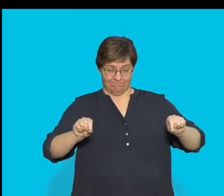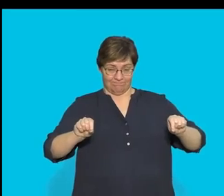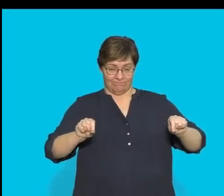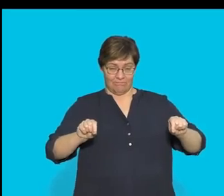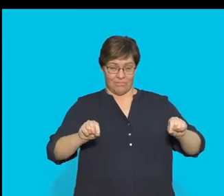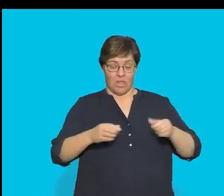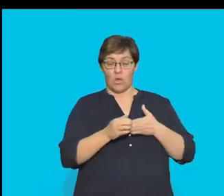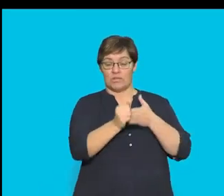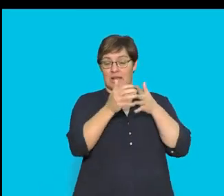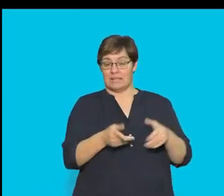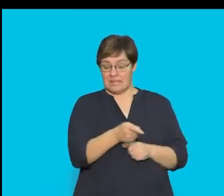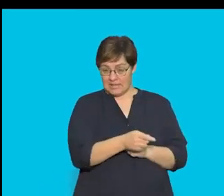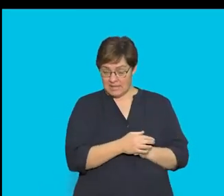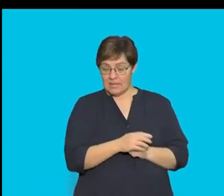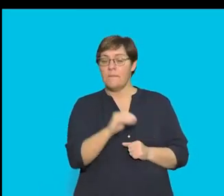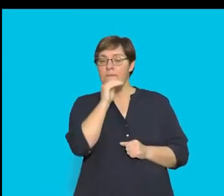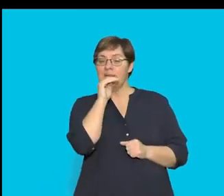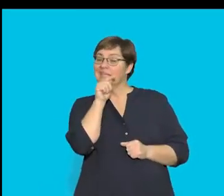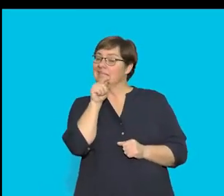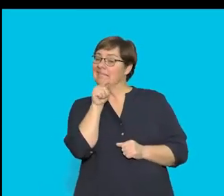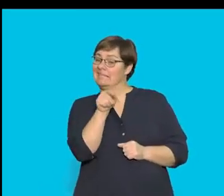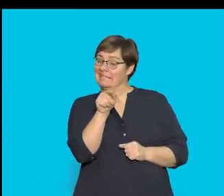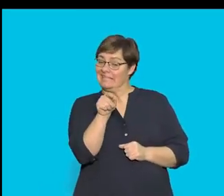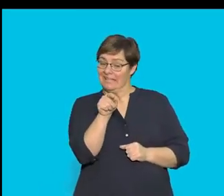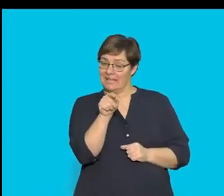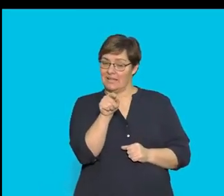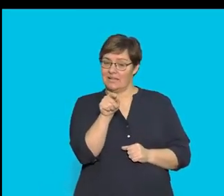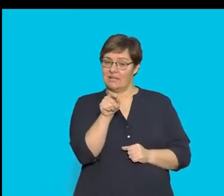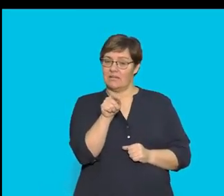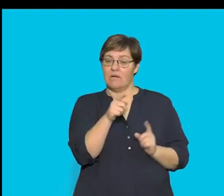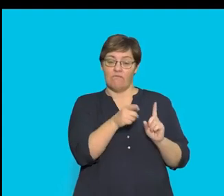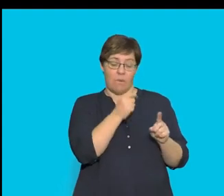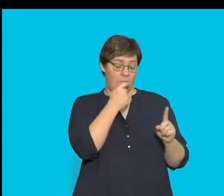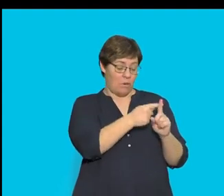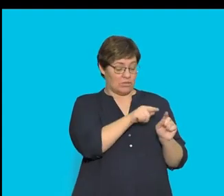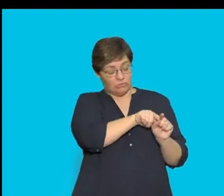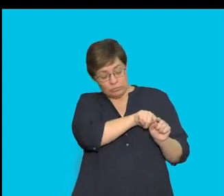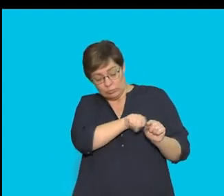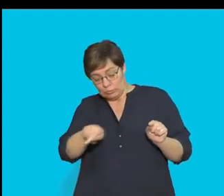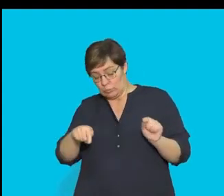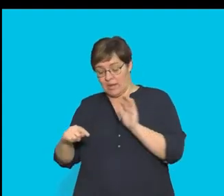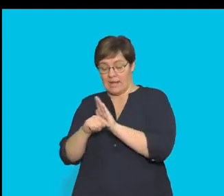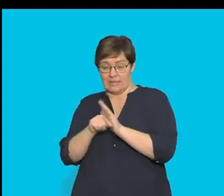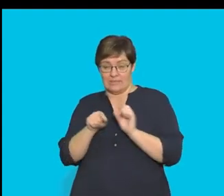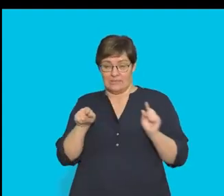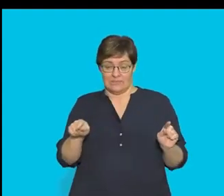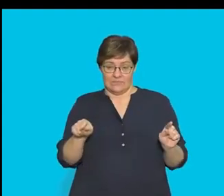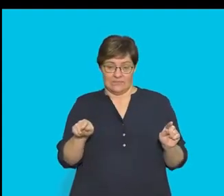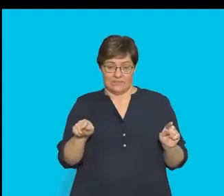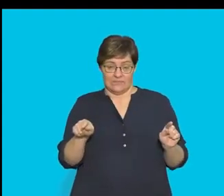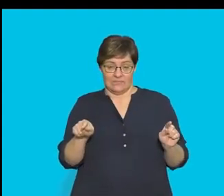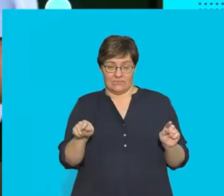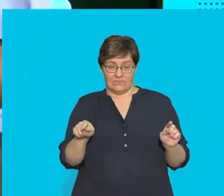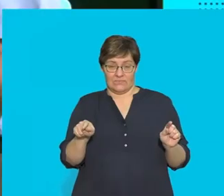we'd recognize is this one. The current direction is from positive to negative. And if we now use